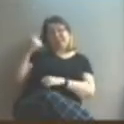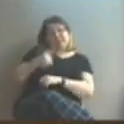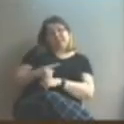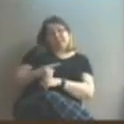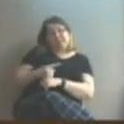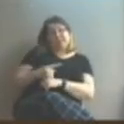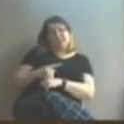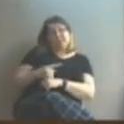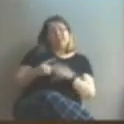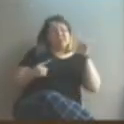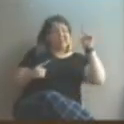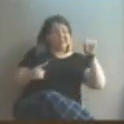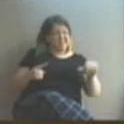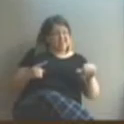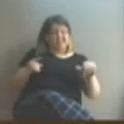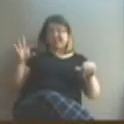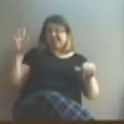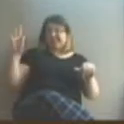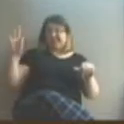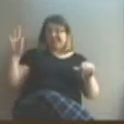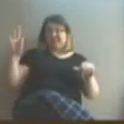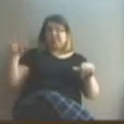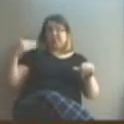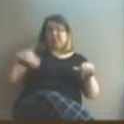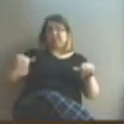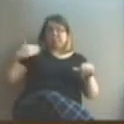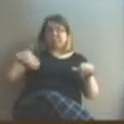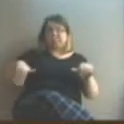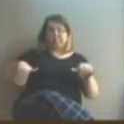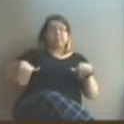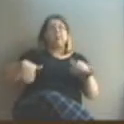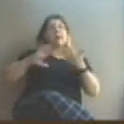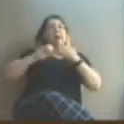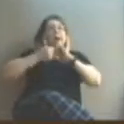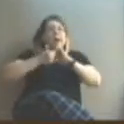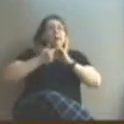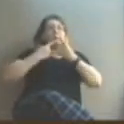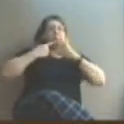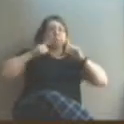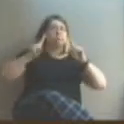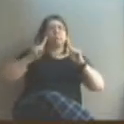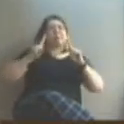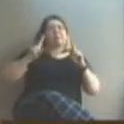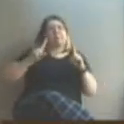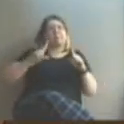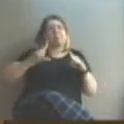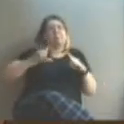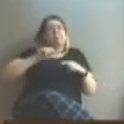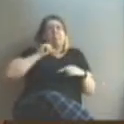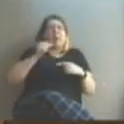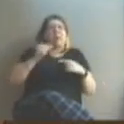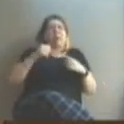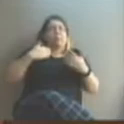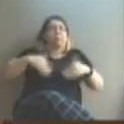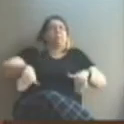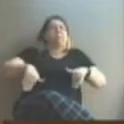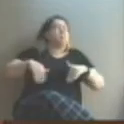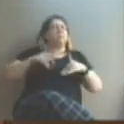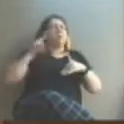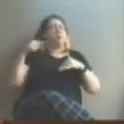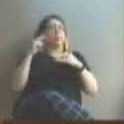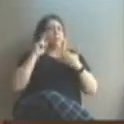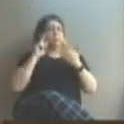The way that was accomplished, though, isn't phenomenal. The way it was accomplished was by being intentional.